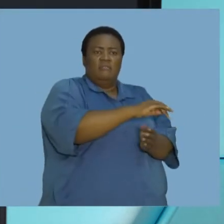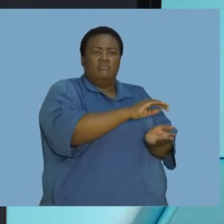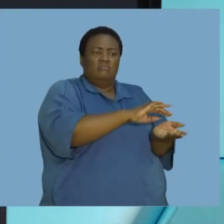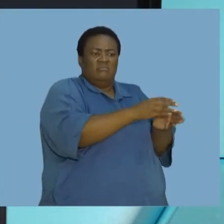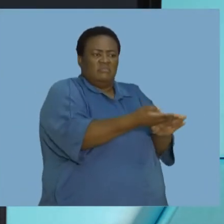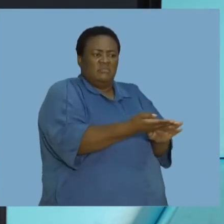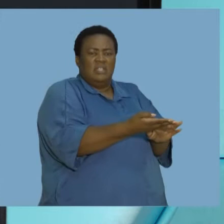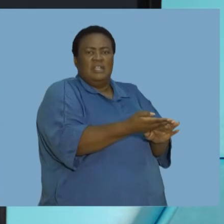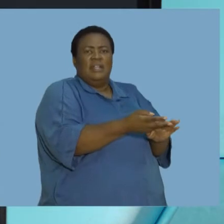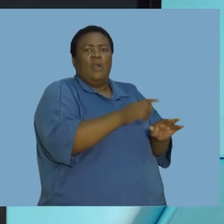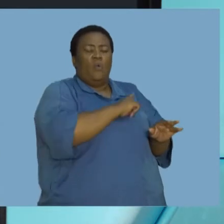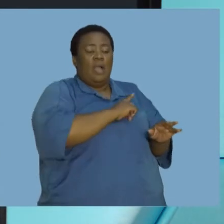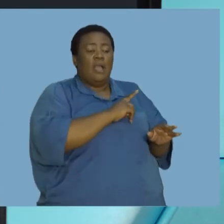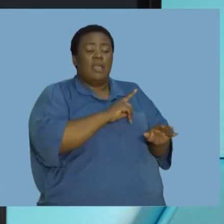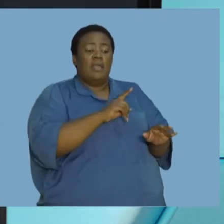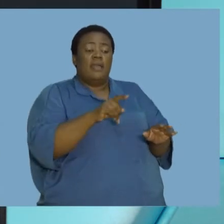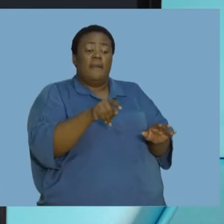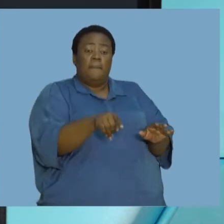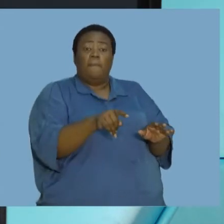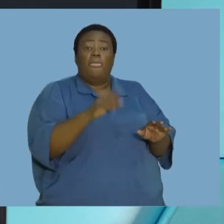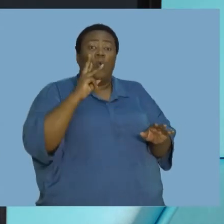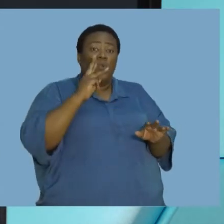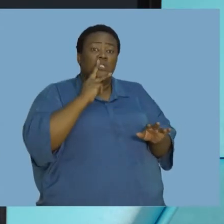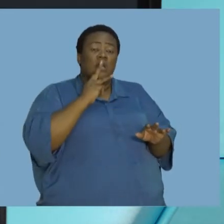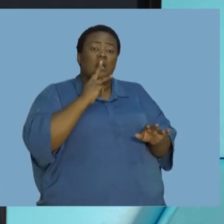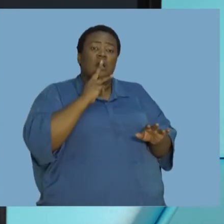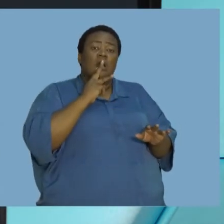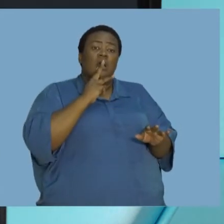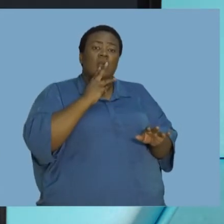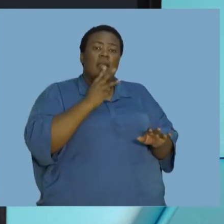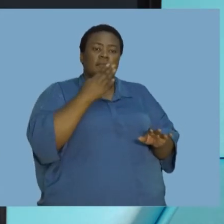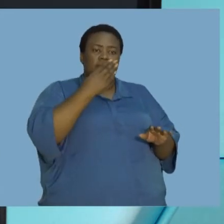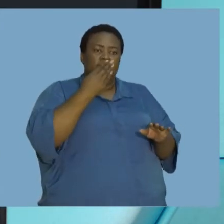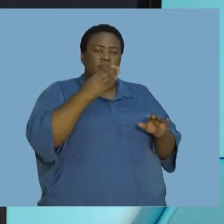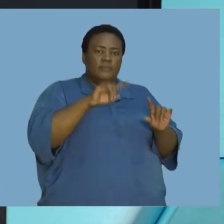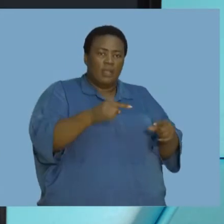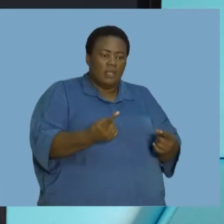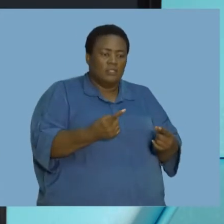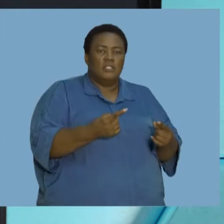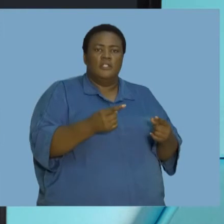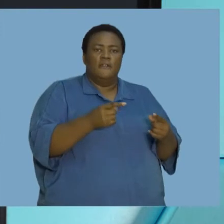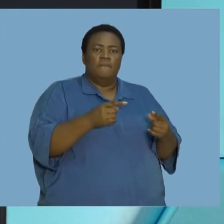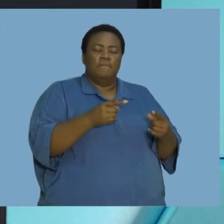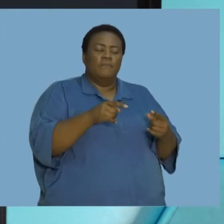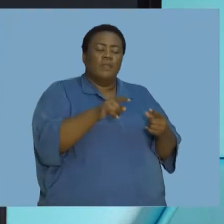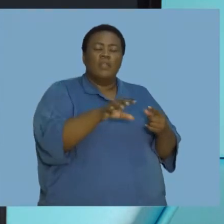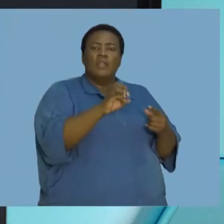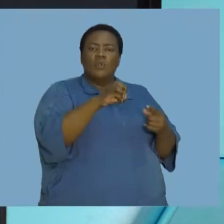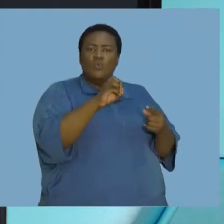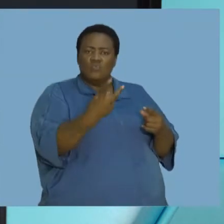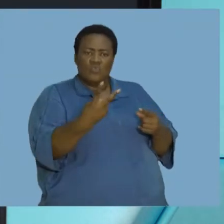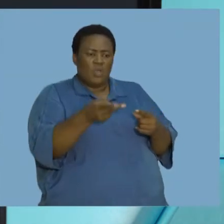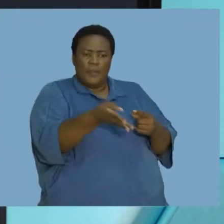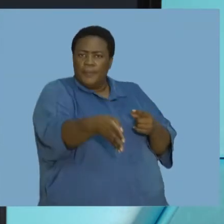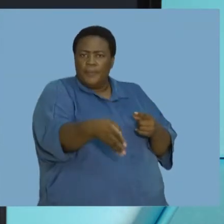a process where the water has now less oxygen, and you'll find that these fish cannot respire, and we call that